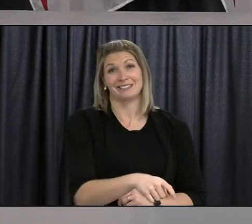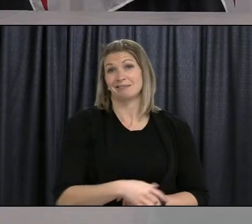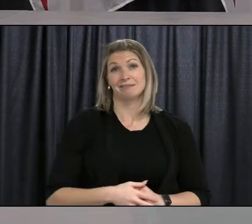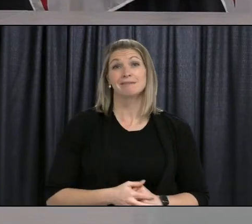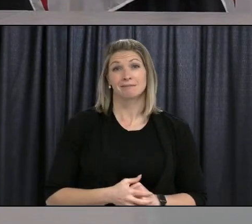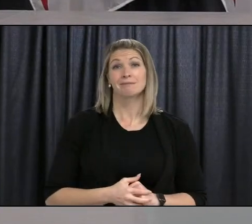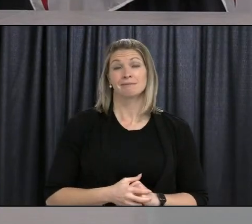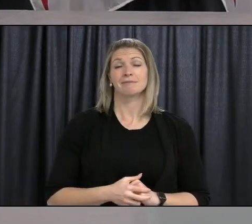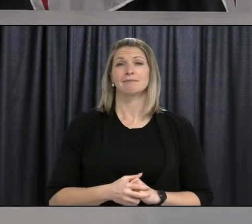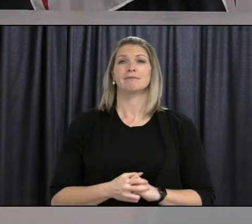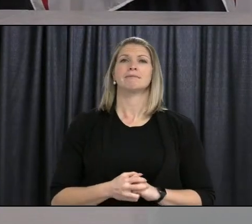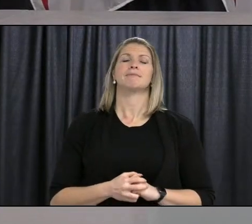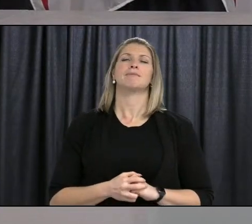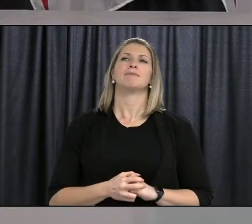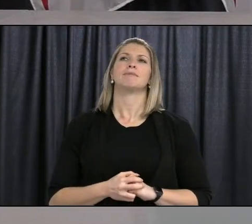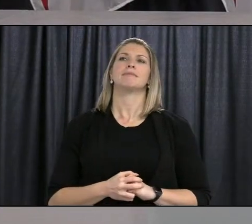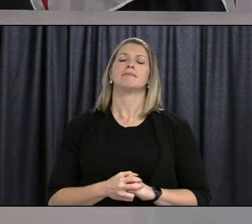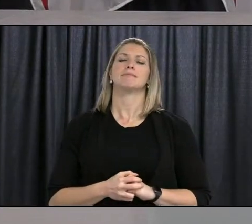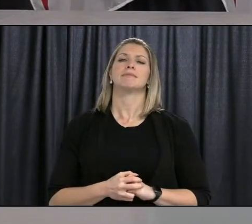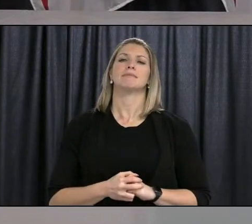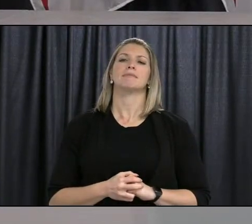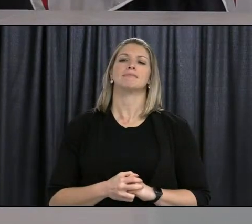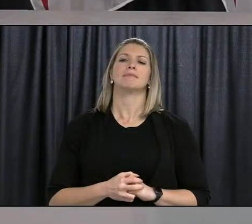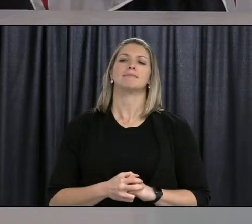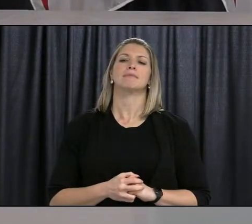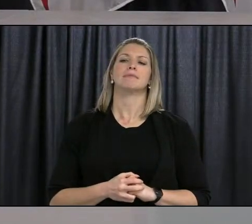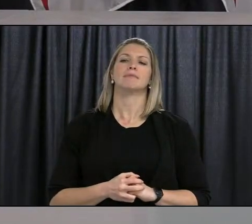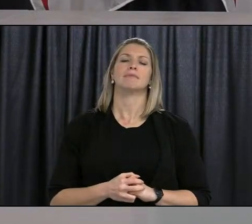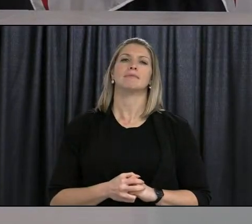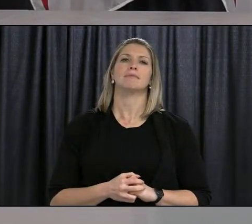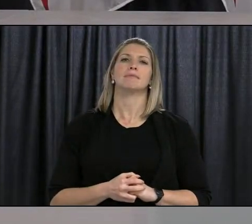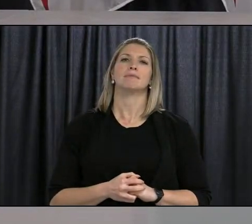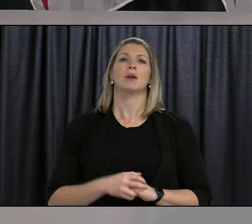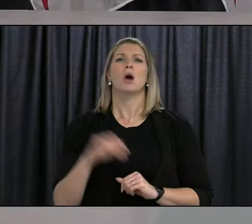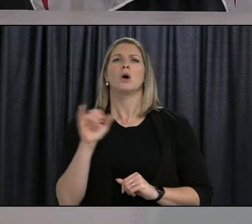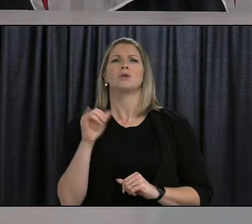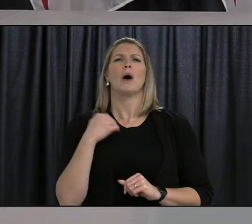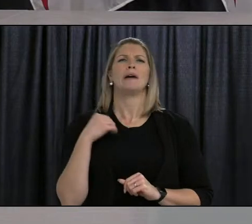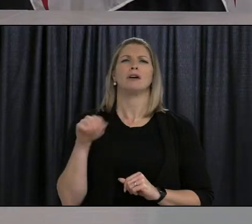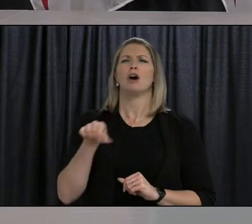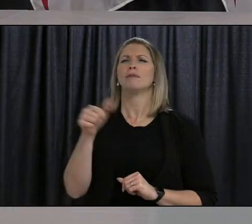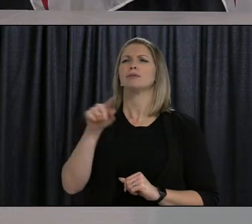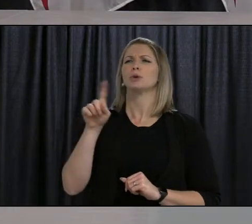Okay. And I guess this is a question for the minister.